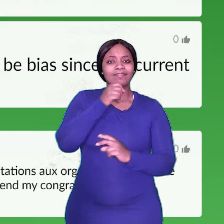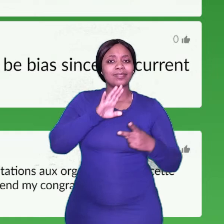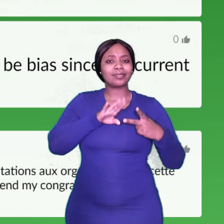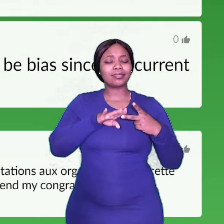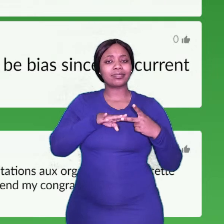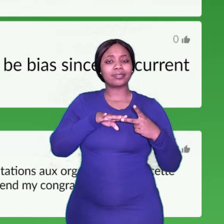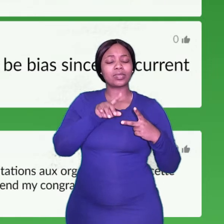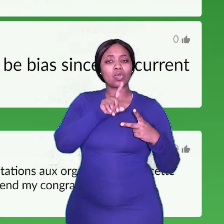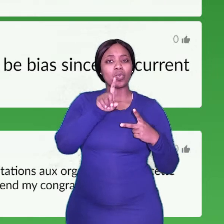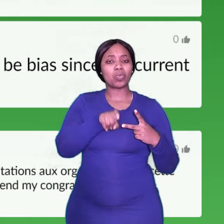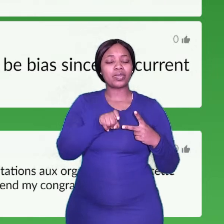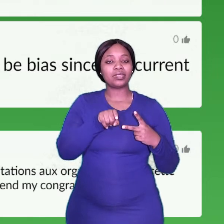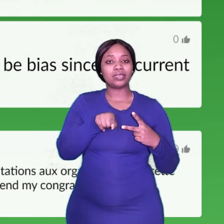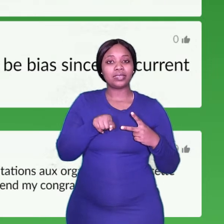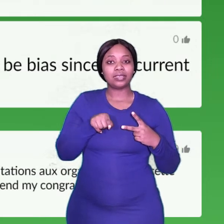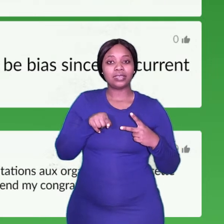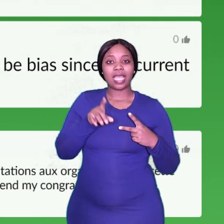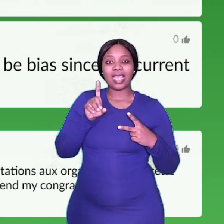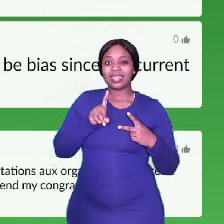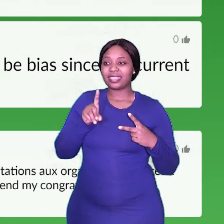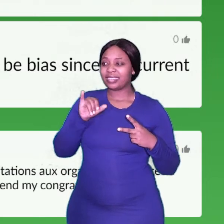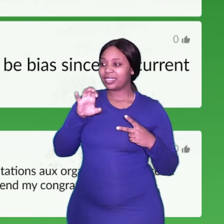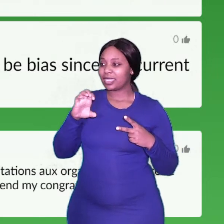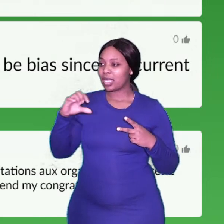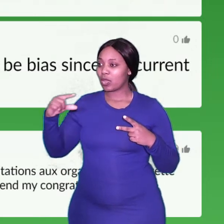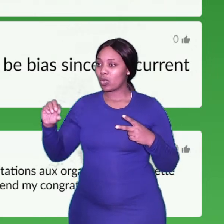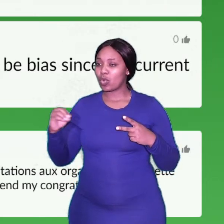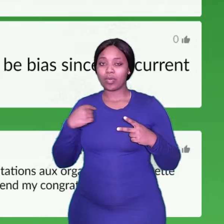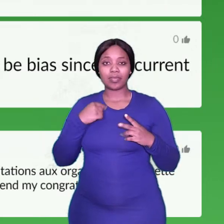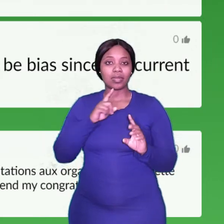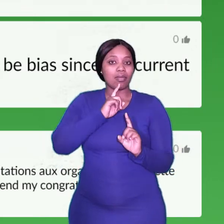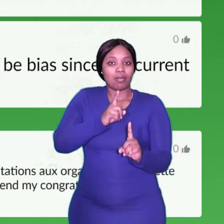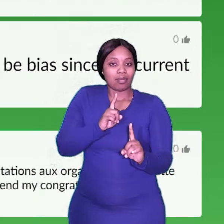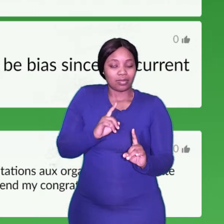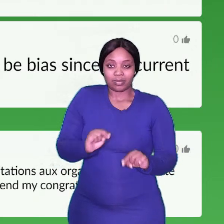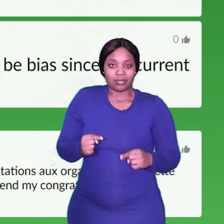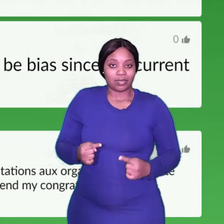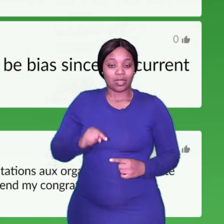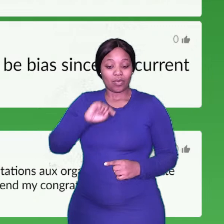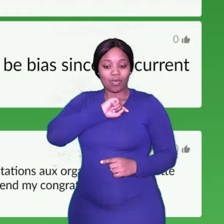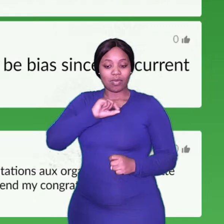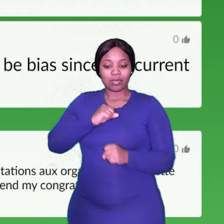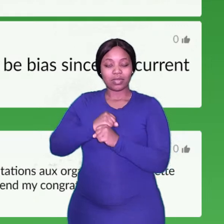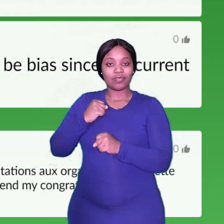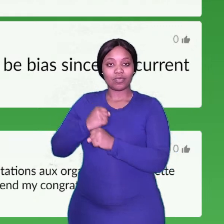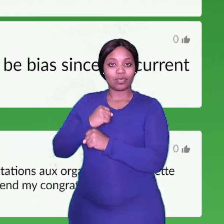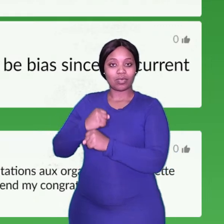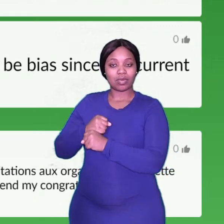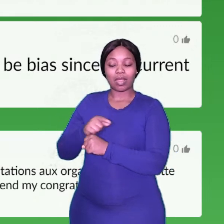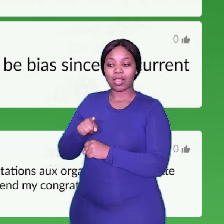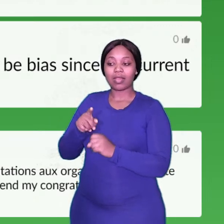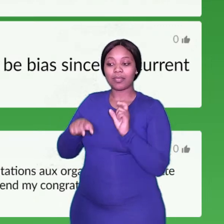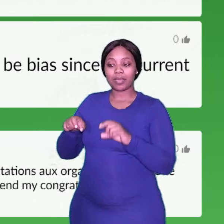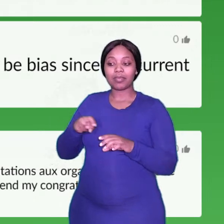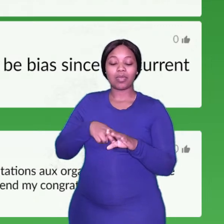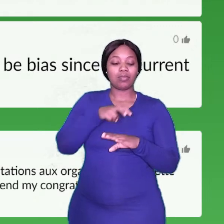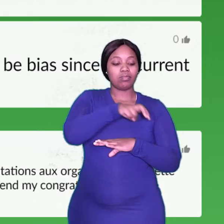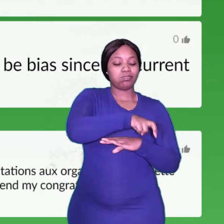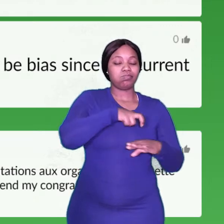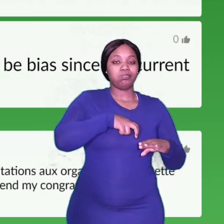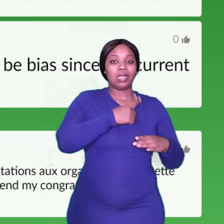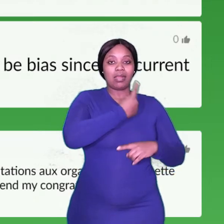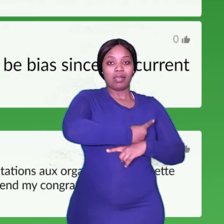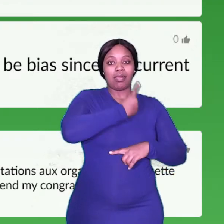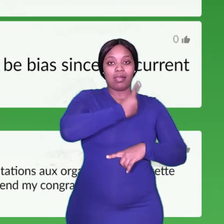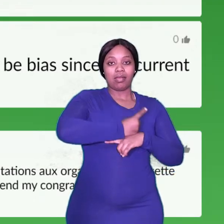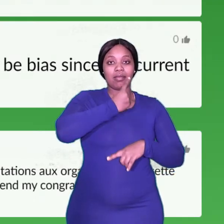question, Diego, I can't answer. I haven't done work on cross-border migration. I think it's something that needs a lot more